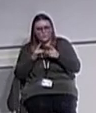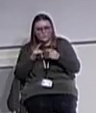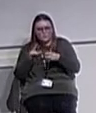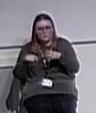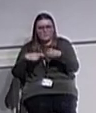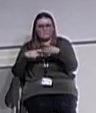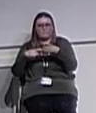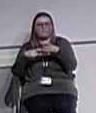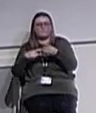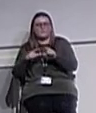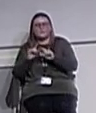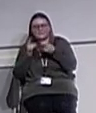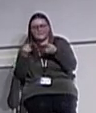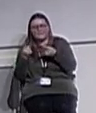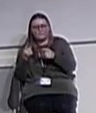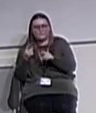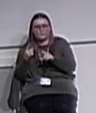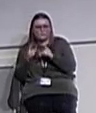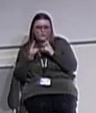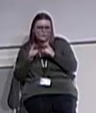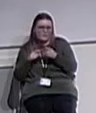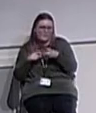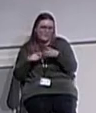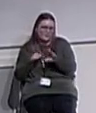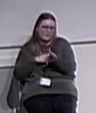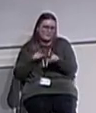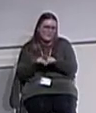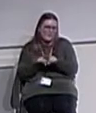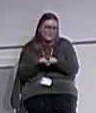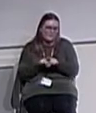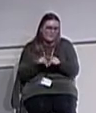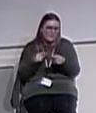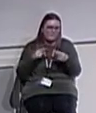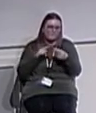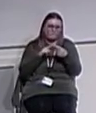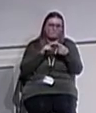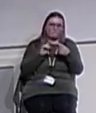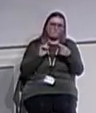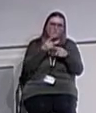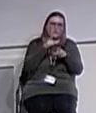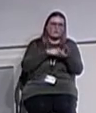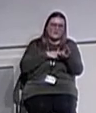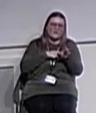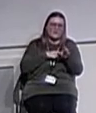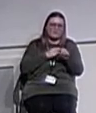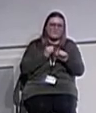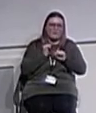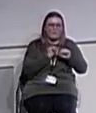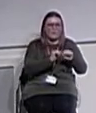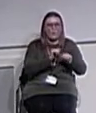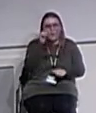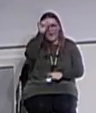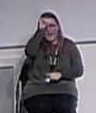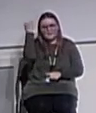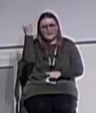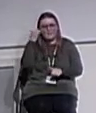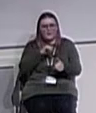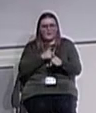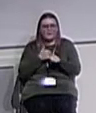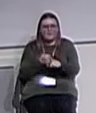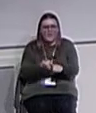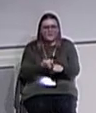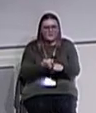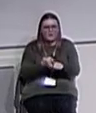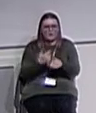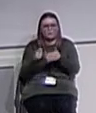well. But the tutor who you started off with in first year, they will be your academic advisor. So they will be the ones that write you